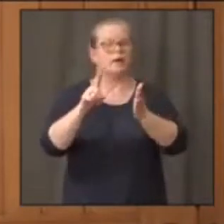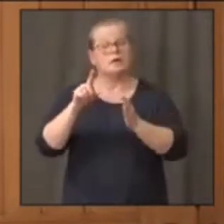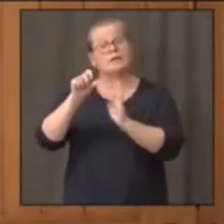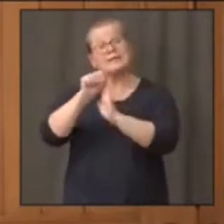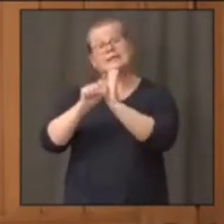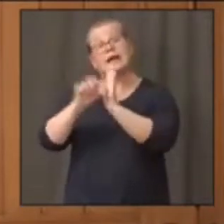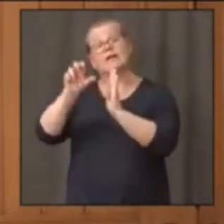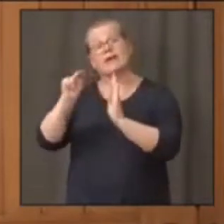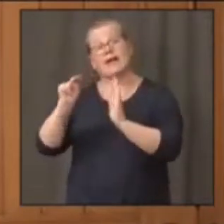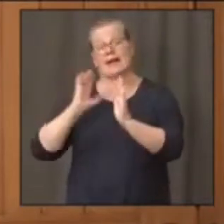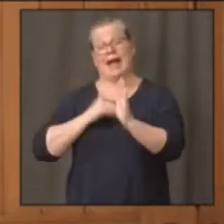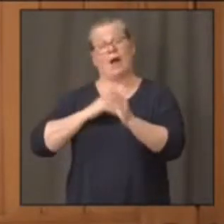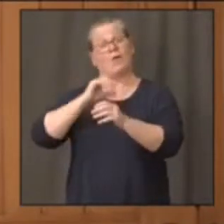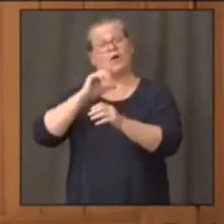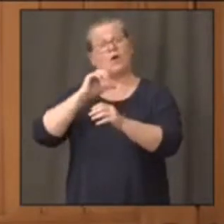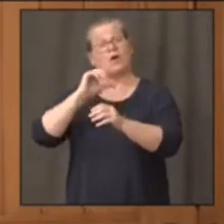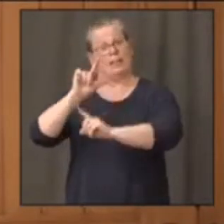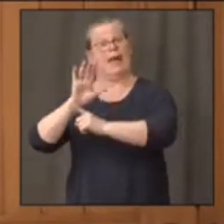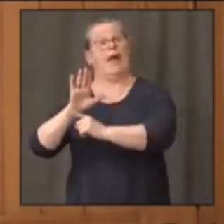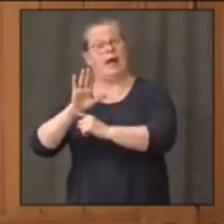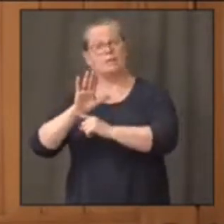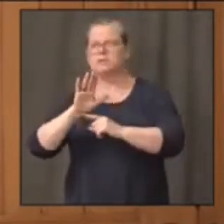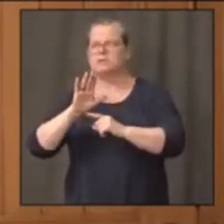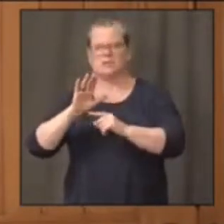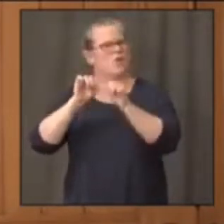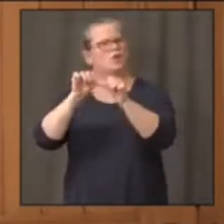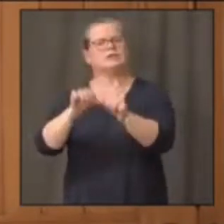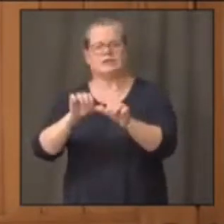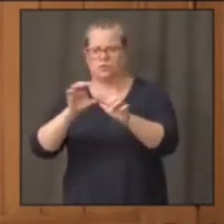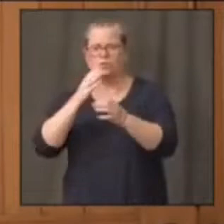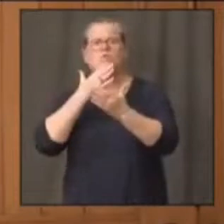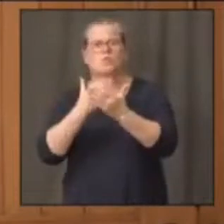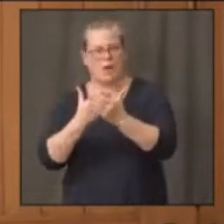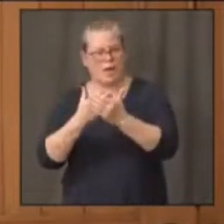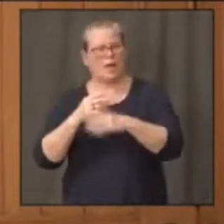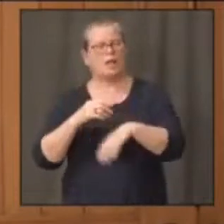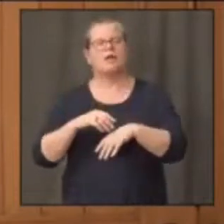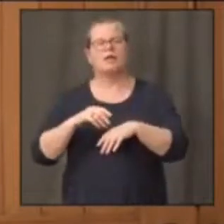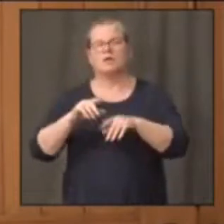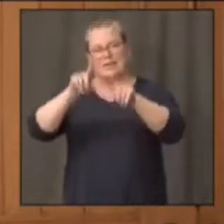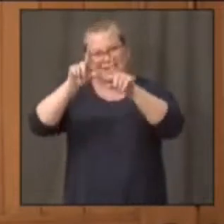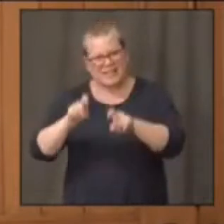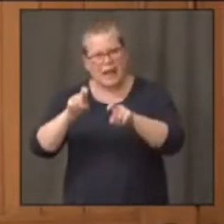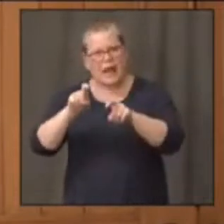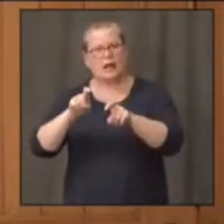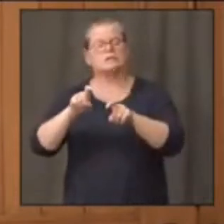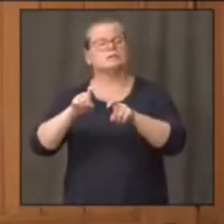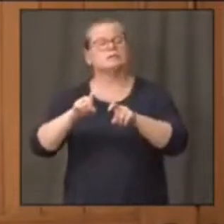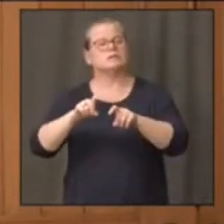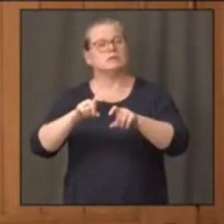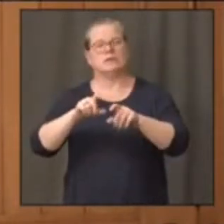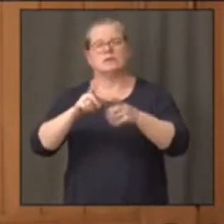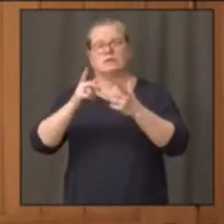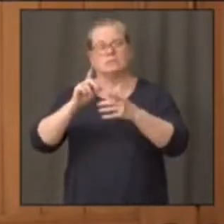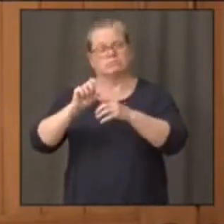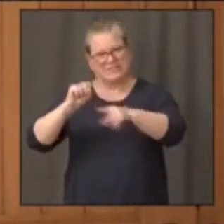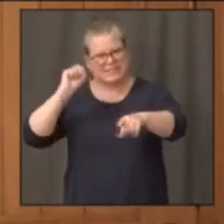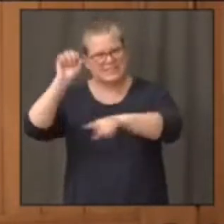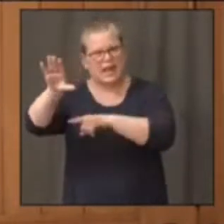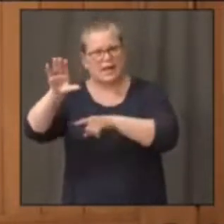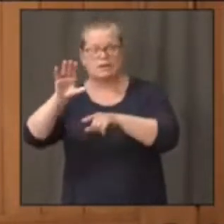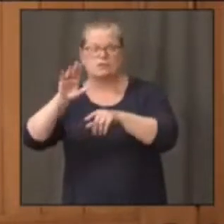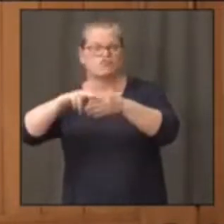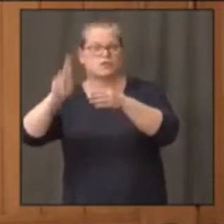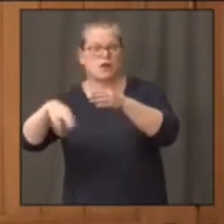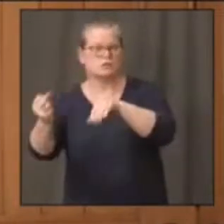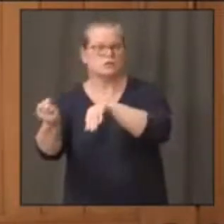well with testing turnaround times, most cases 24 hours or less, in some cases less than 48 hours, but